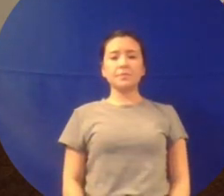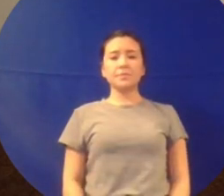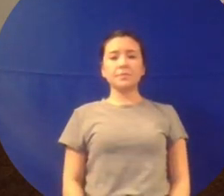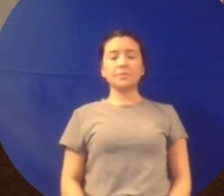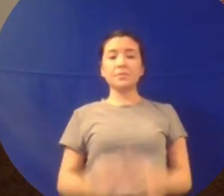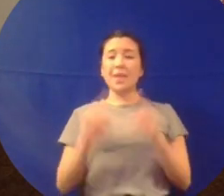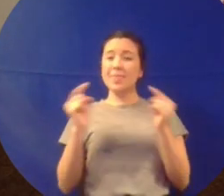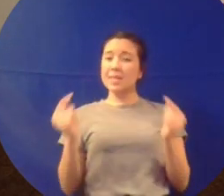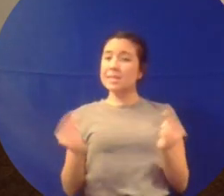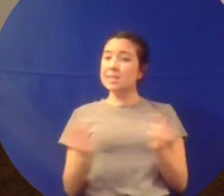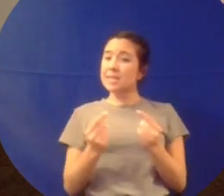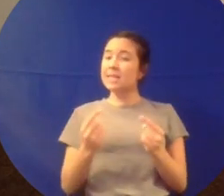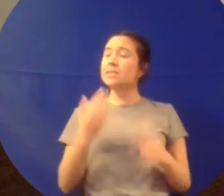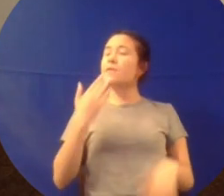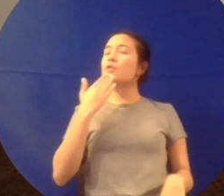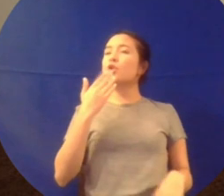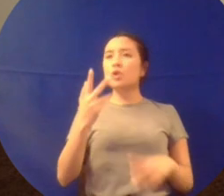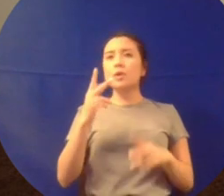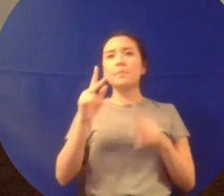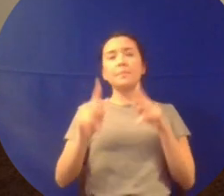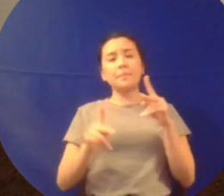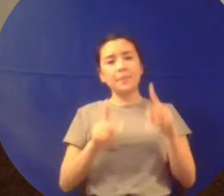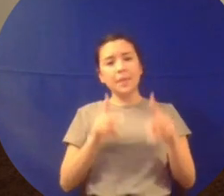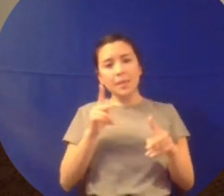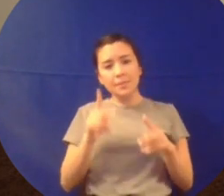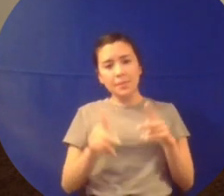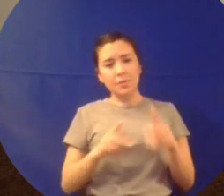The sins of good people